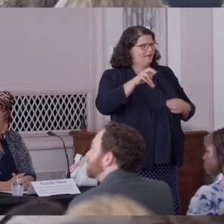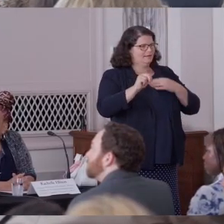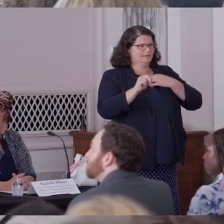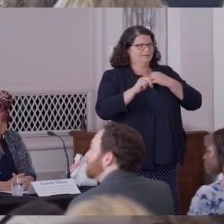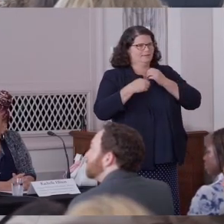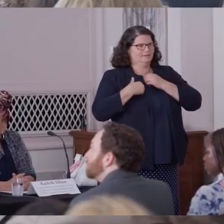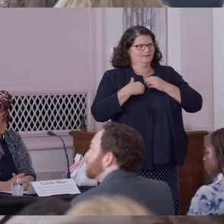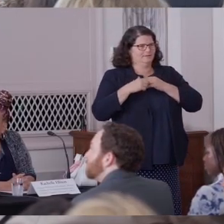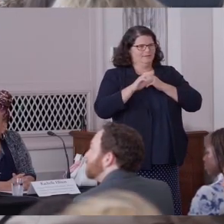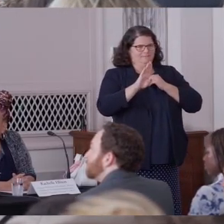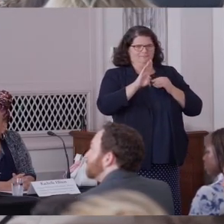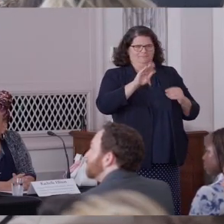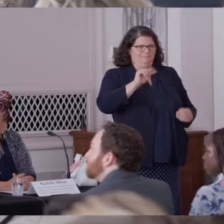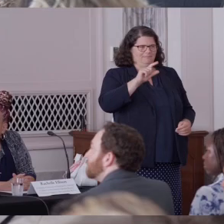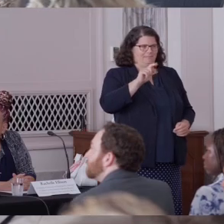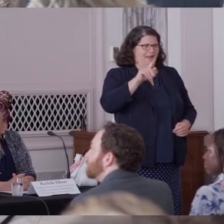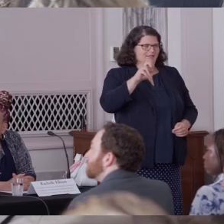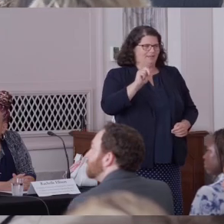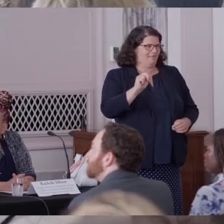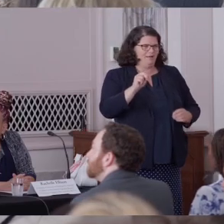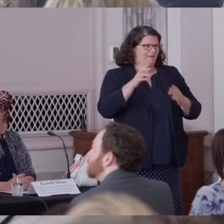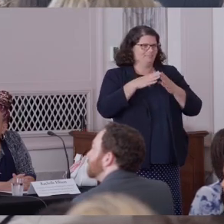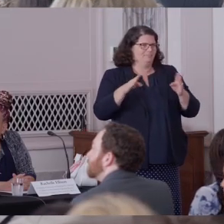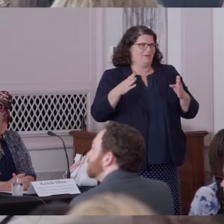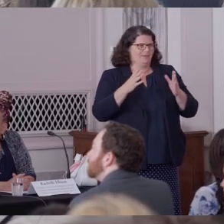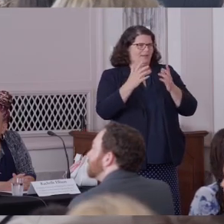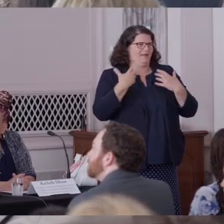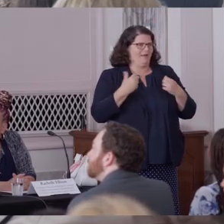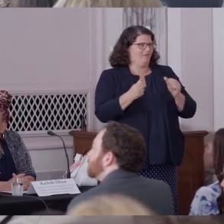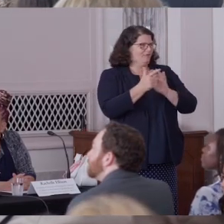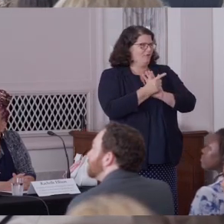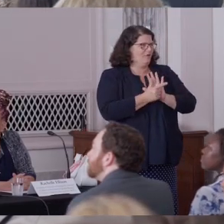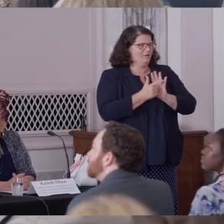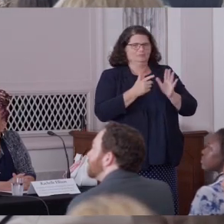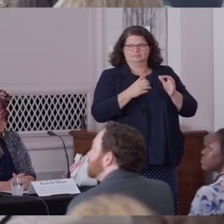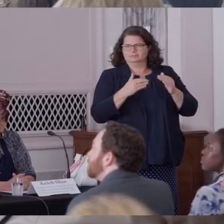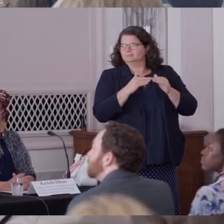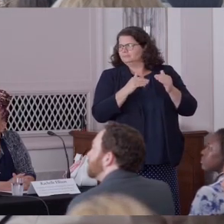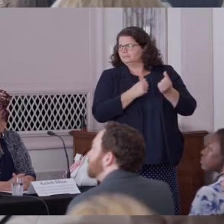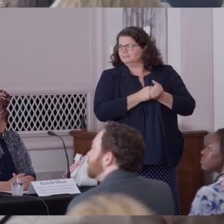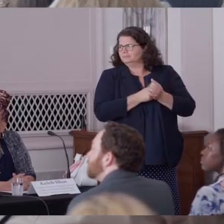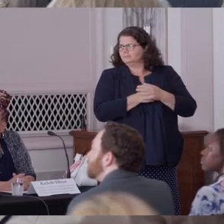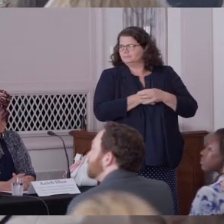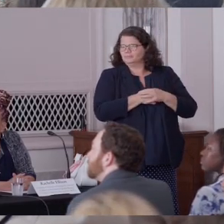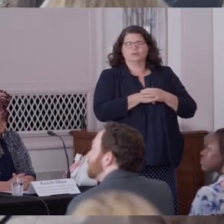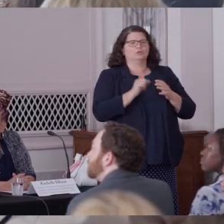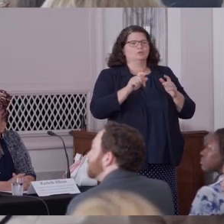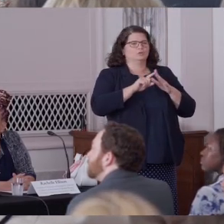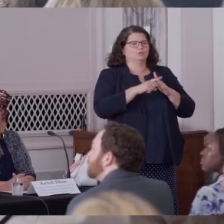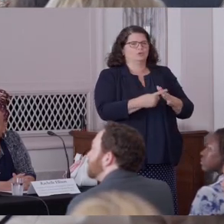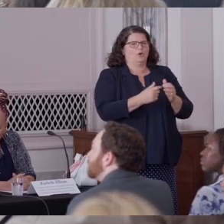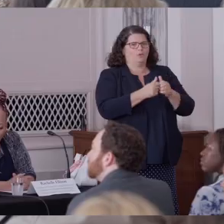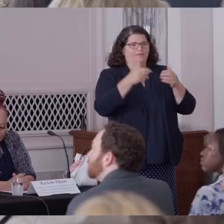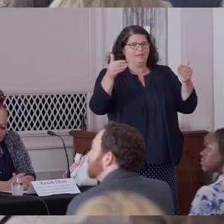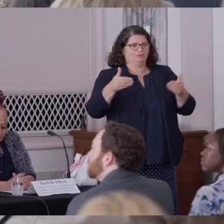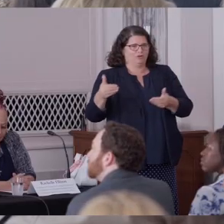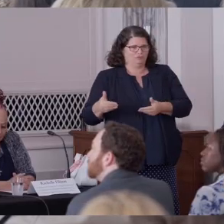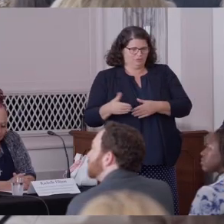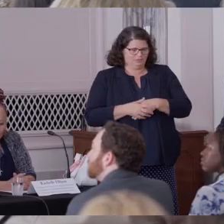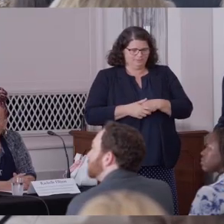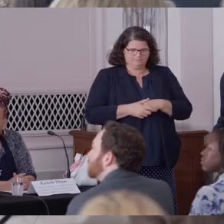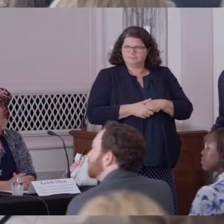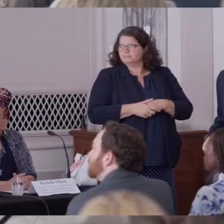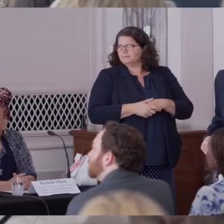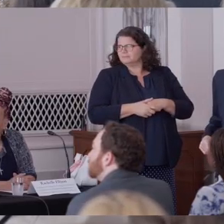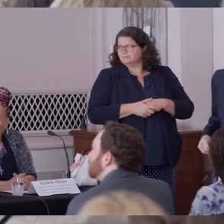Bazelon Center for Mental Health Law, and very excited to be talking with these folks today. So to start with introductions, at